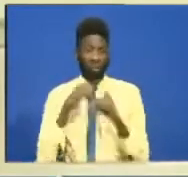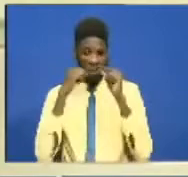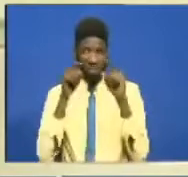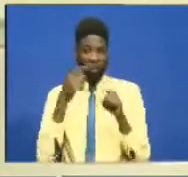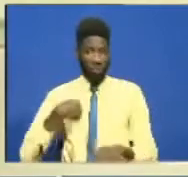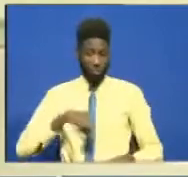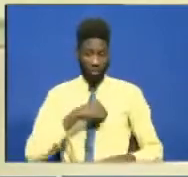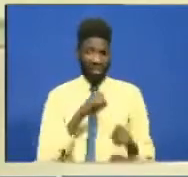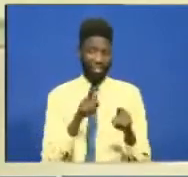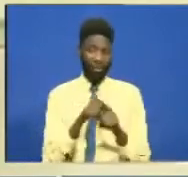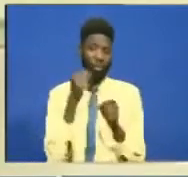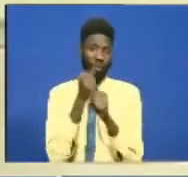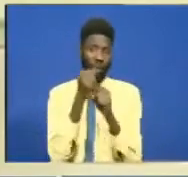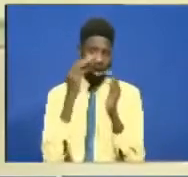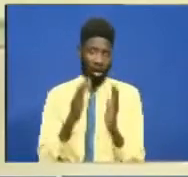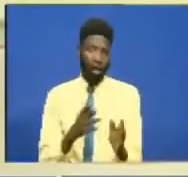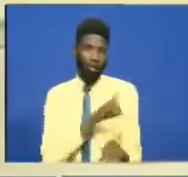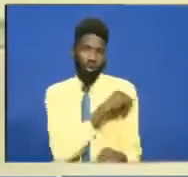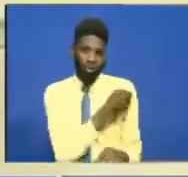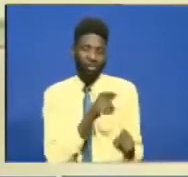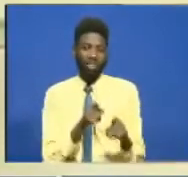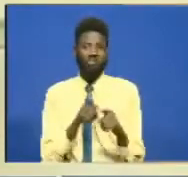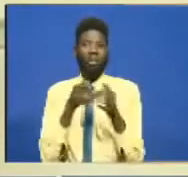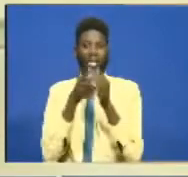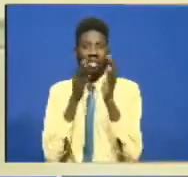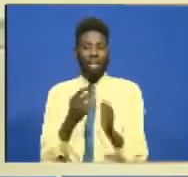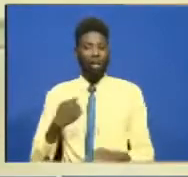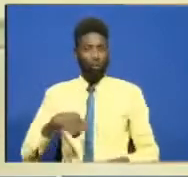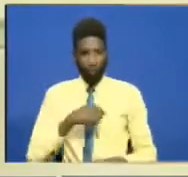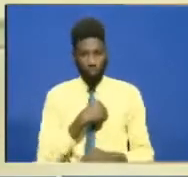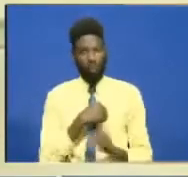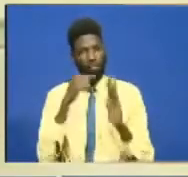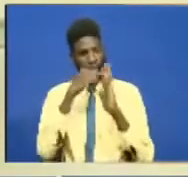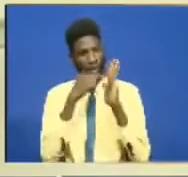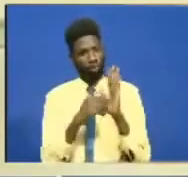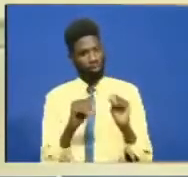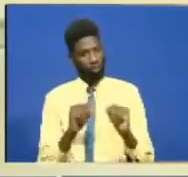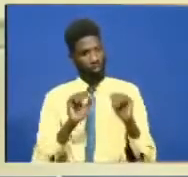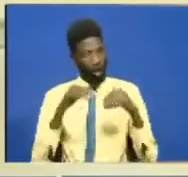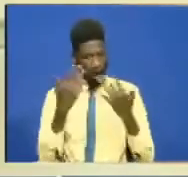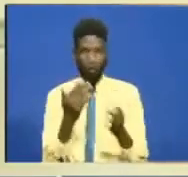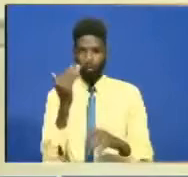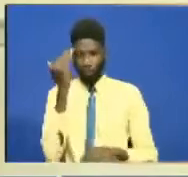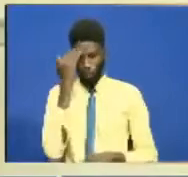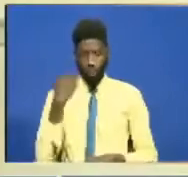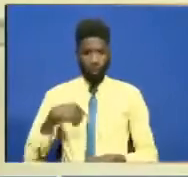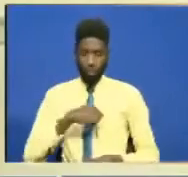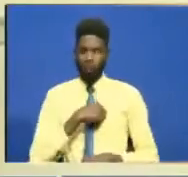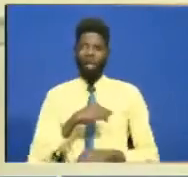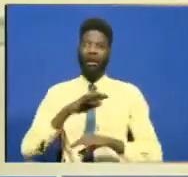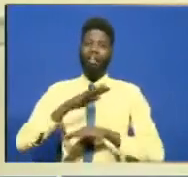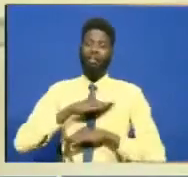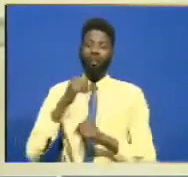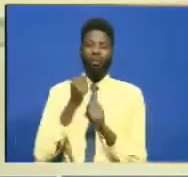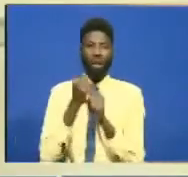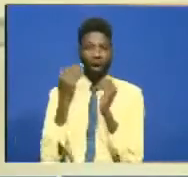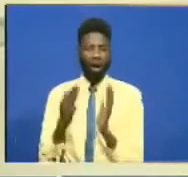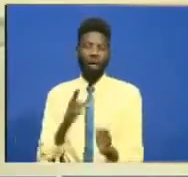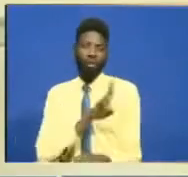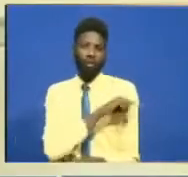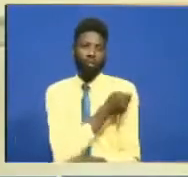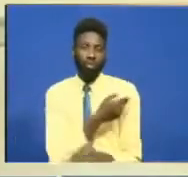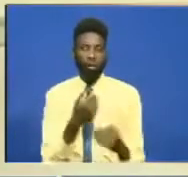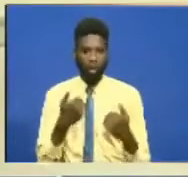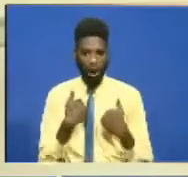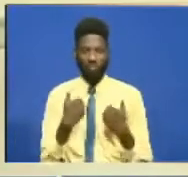leadership, we have the solution and we can be able to speak to him. We have enough healthcare workers. We have people who can serve. And